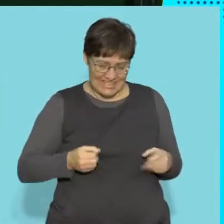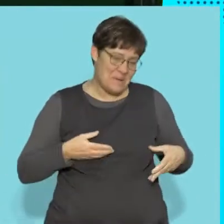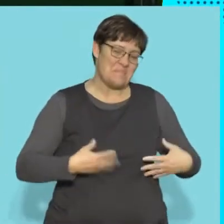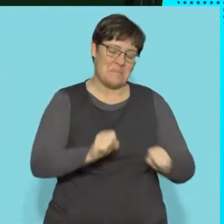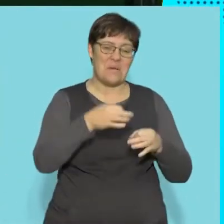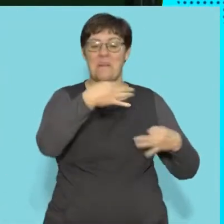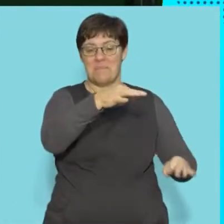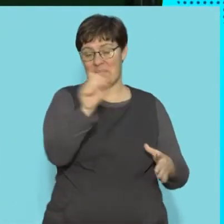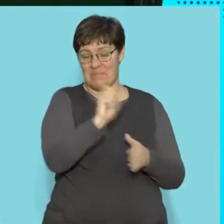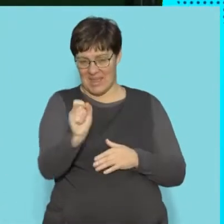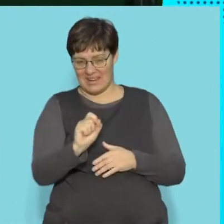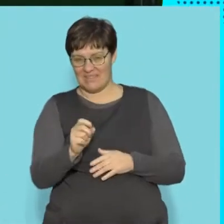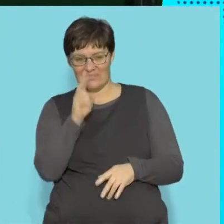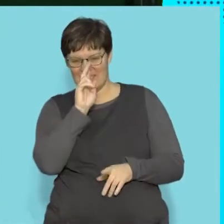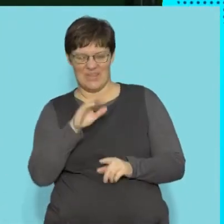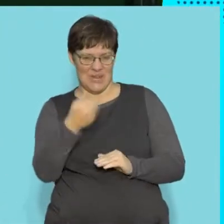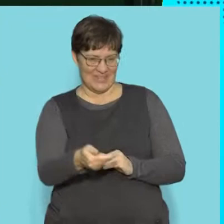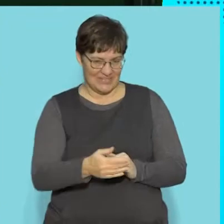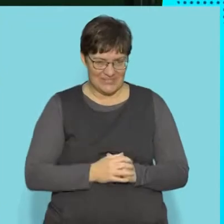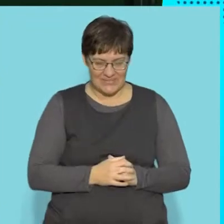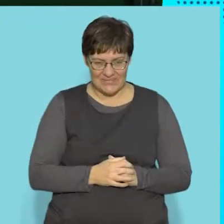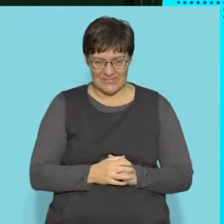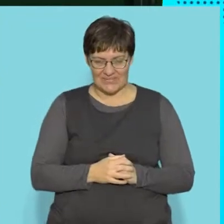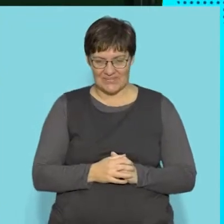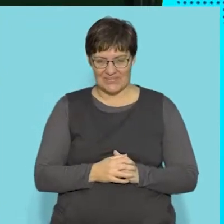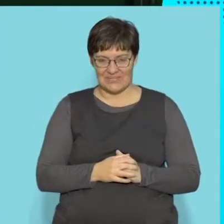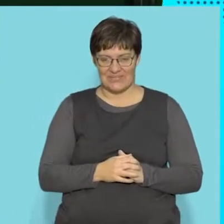pen and paper, and I'll see you in a bit.